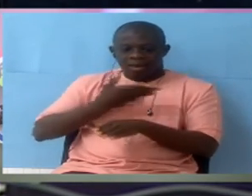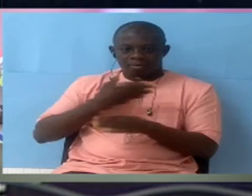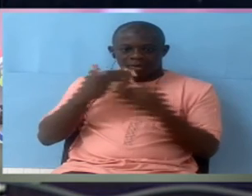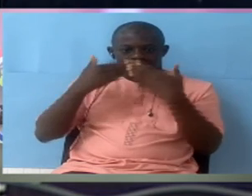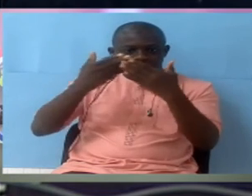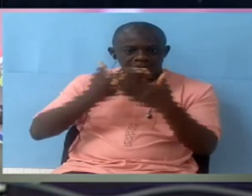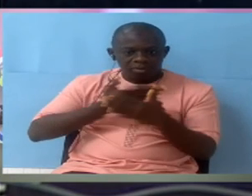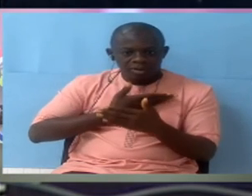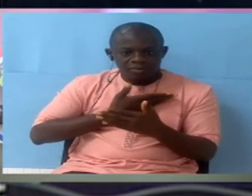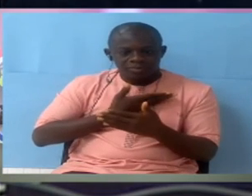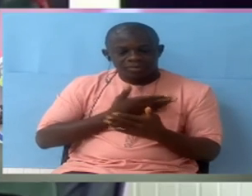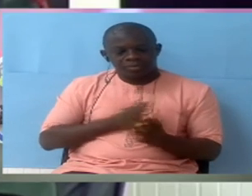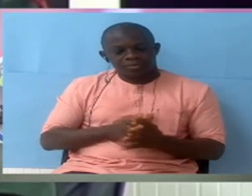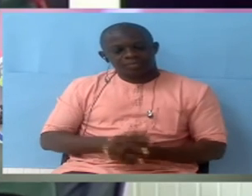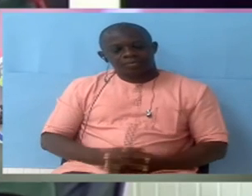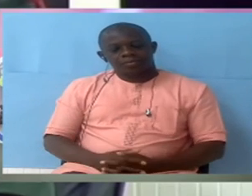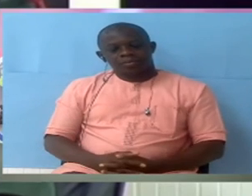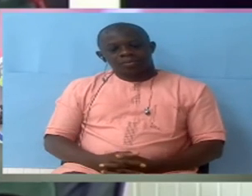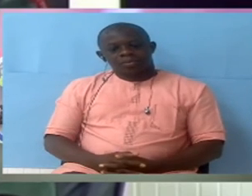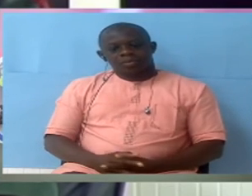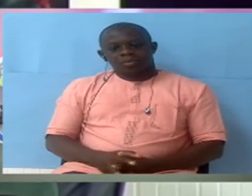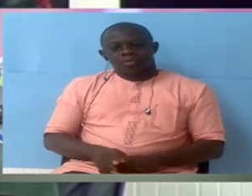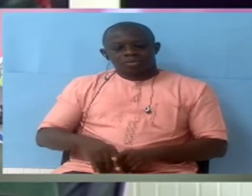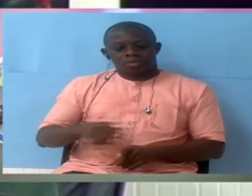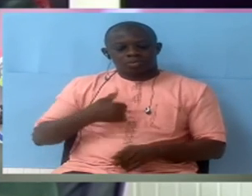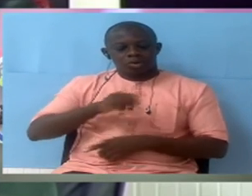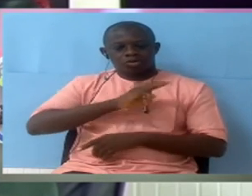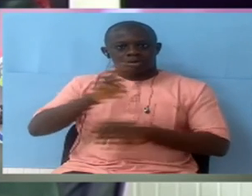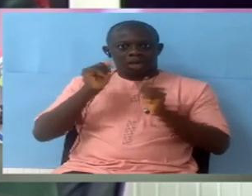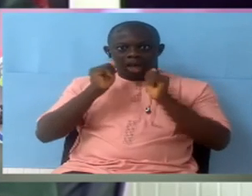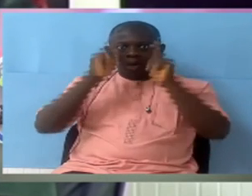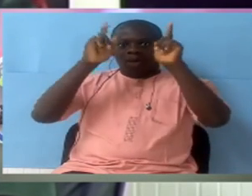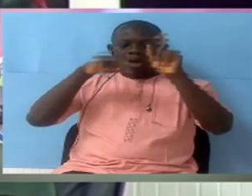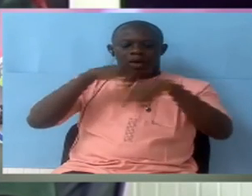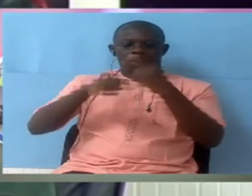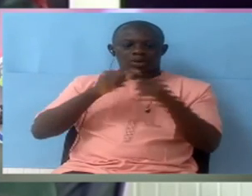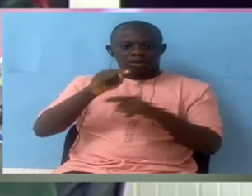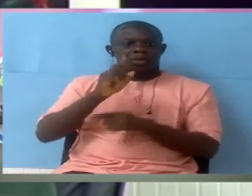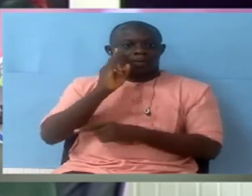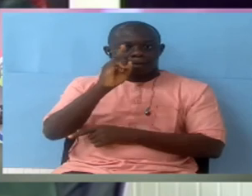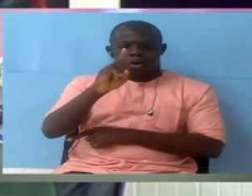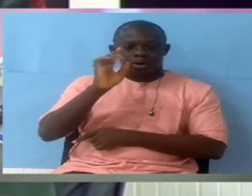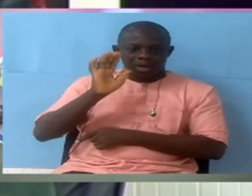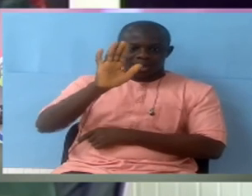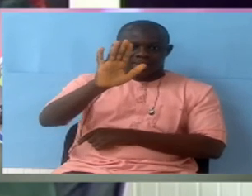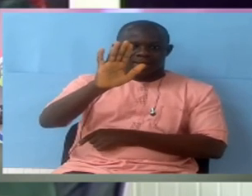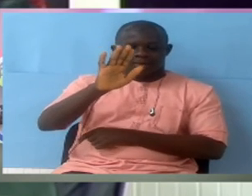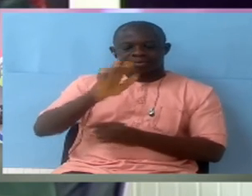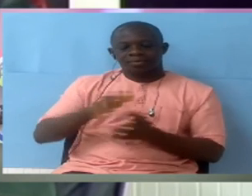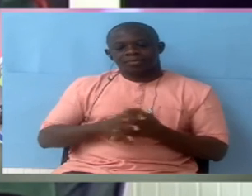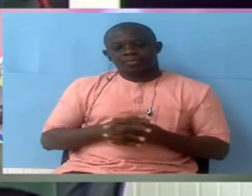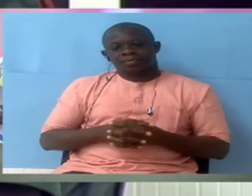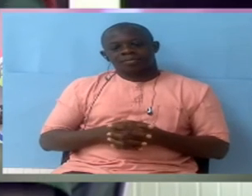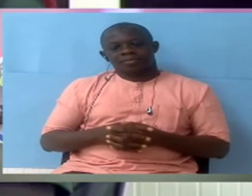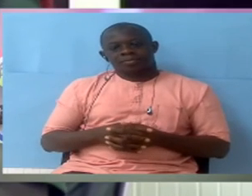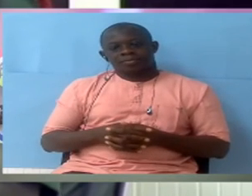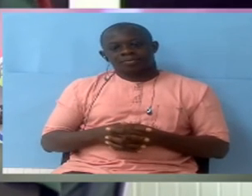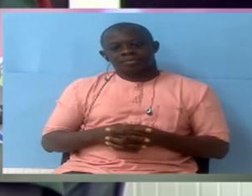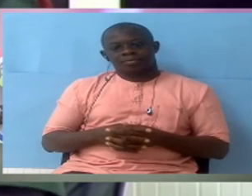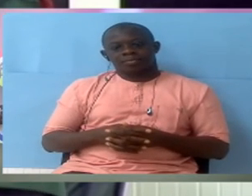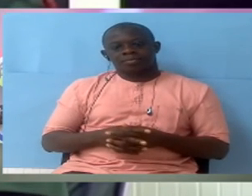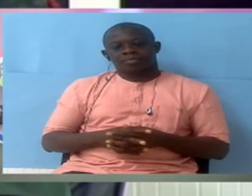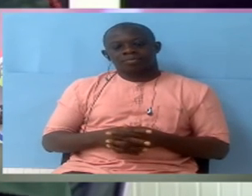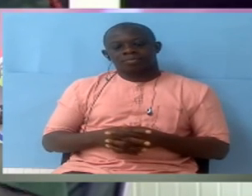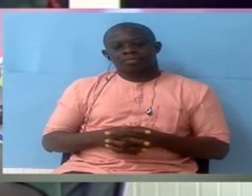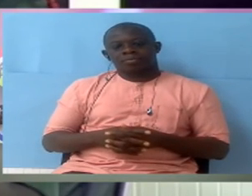dena. I'm not aware of that, but later. Lol de yegumako do ndé way ganaw gi. I